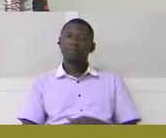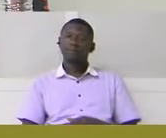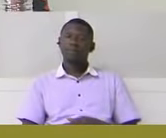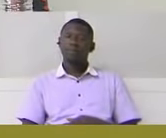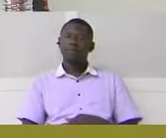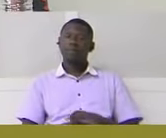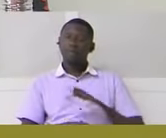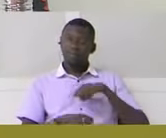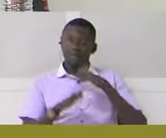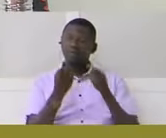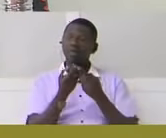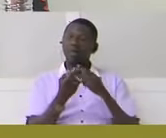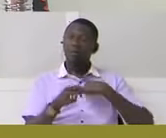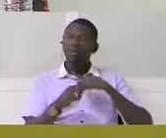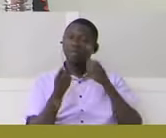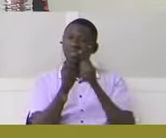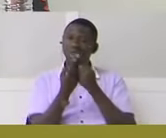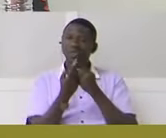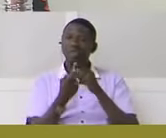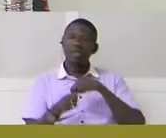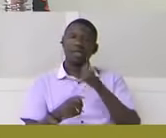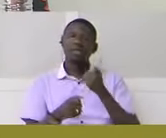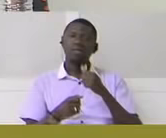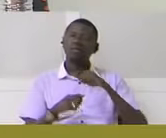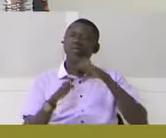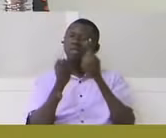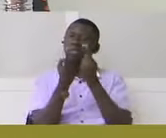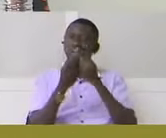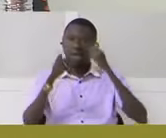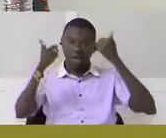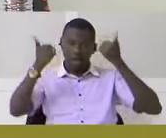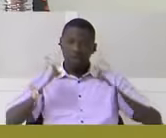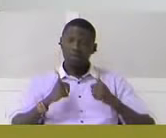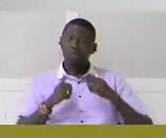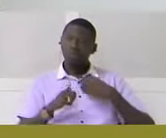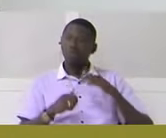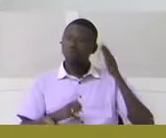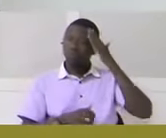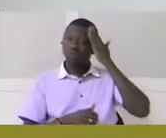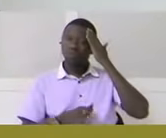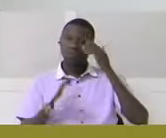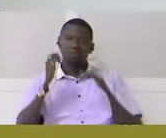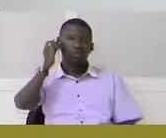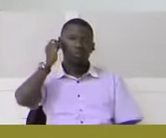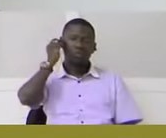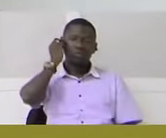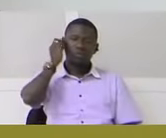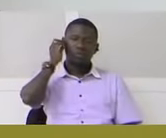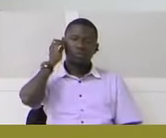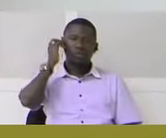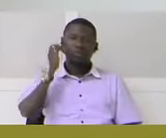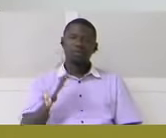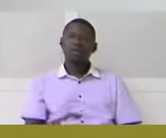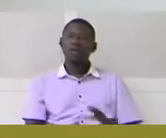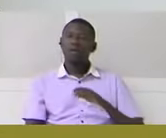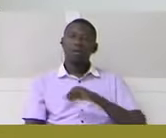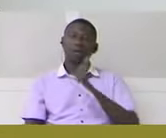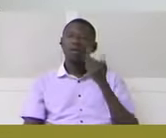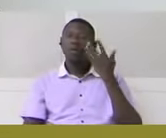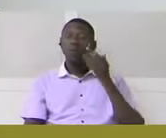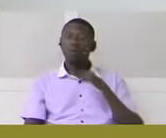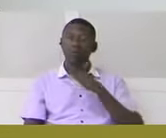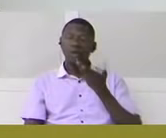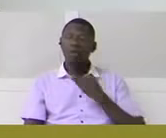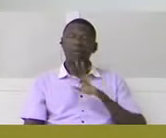about things and events that happened. Mole Meya Lonko Akalafika Kul Noma Sata Menya Lonko Welekake. And when you have